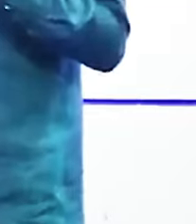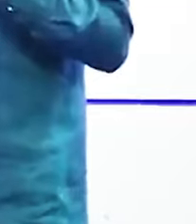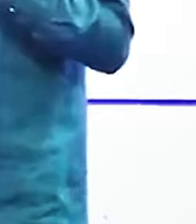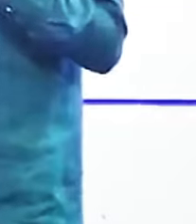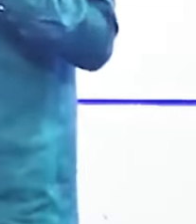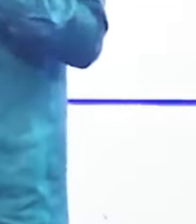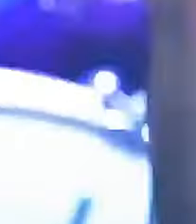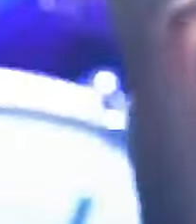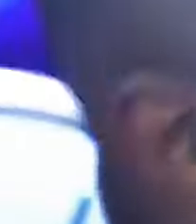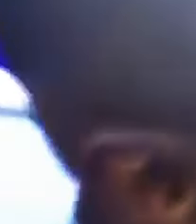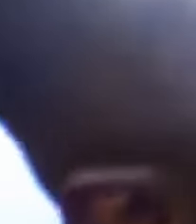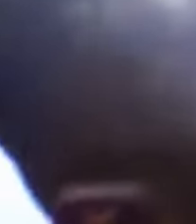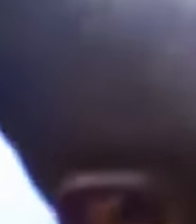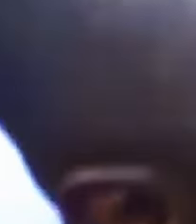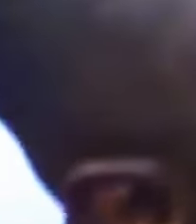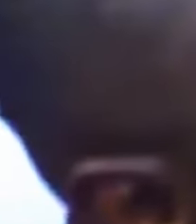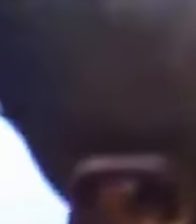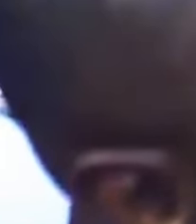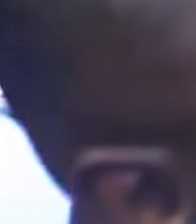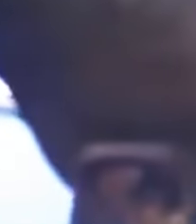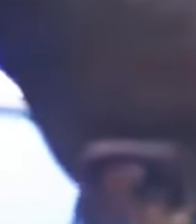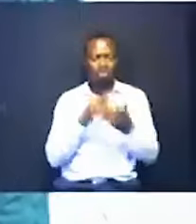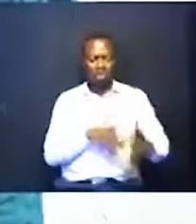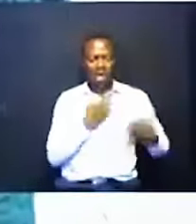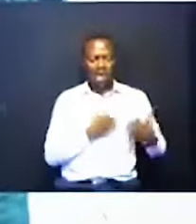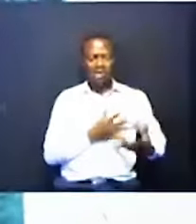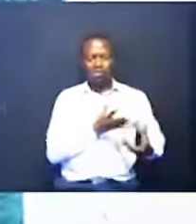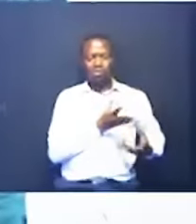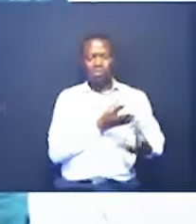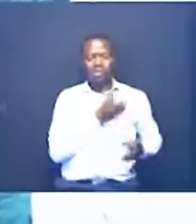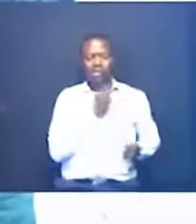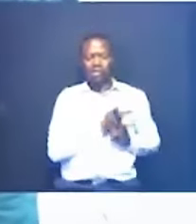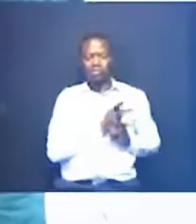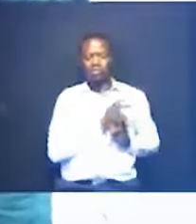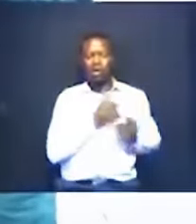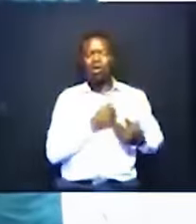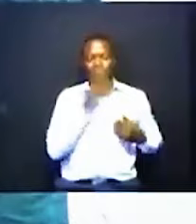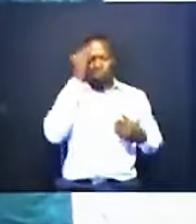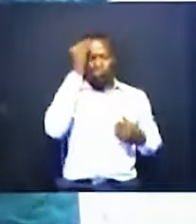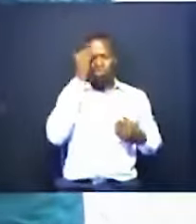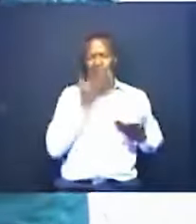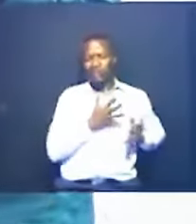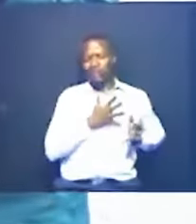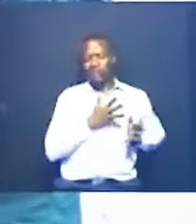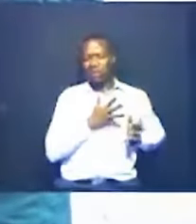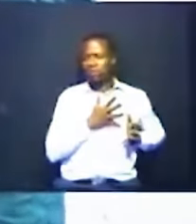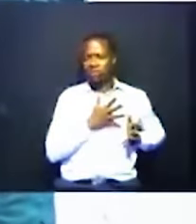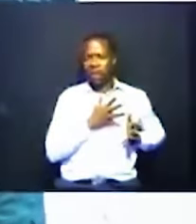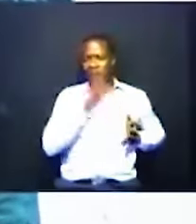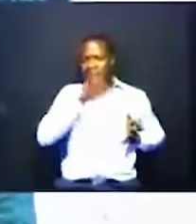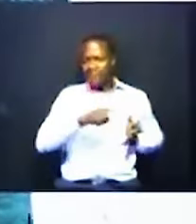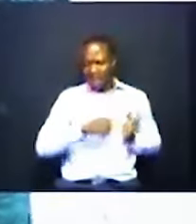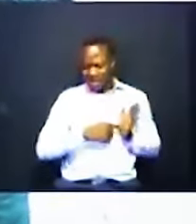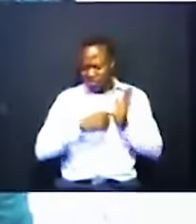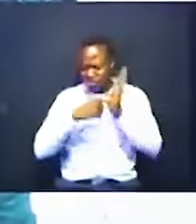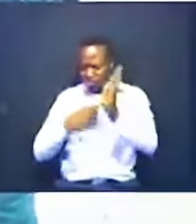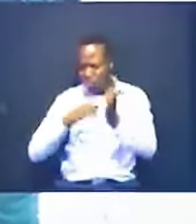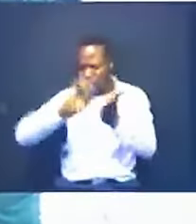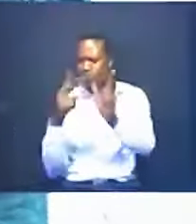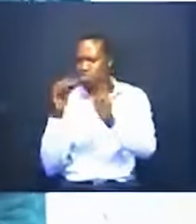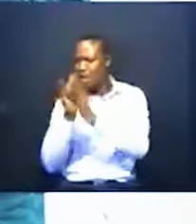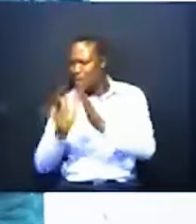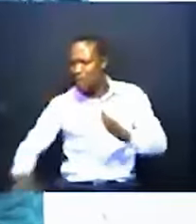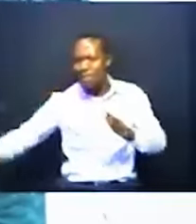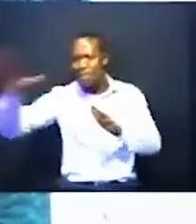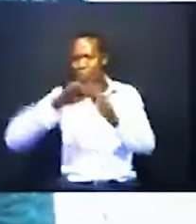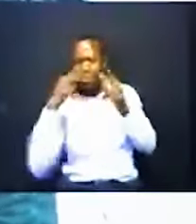testimony should not just be confined in your heart. You must give evidence to your testimony. That one will make it far-reaching. It